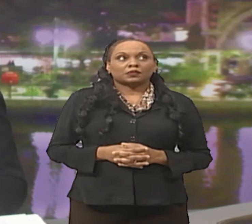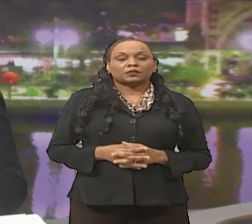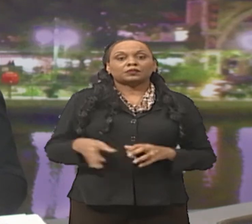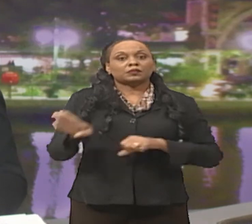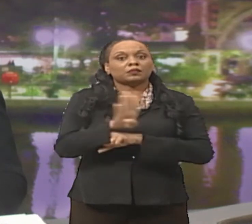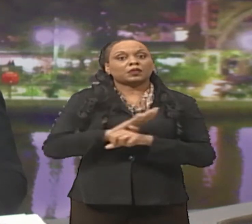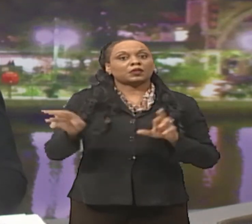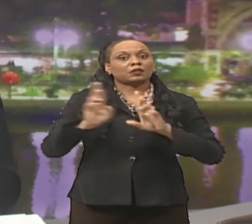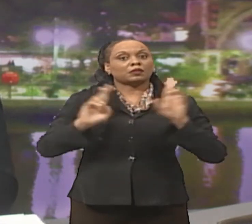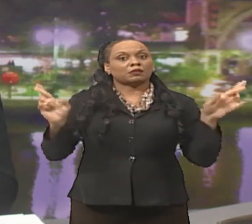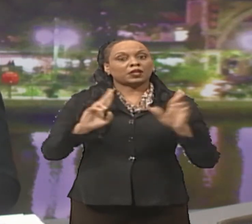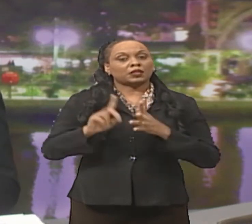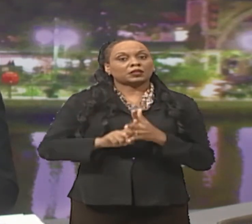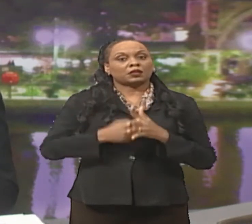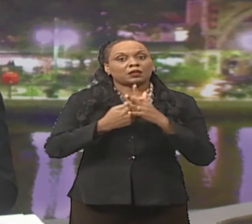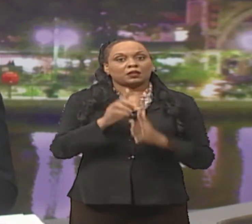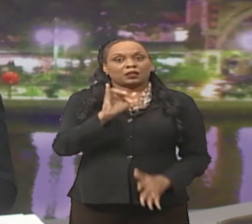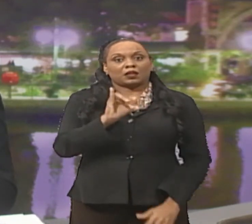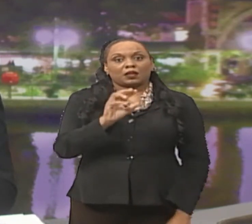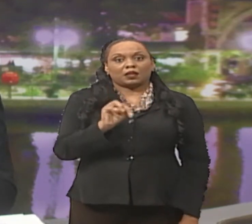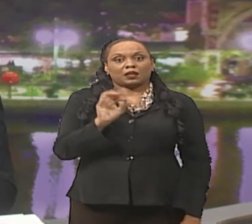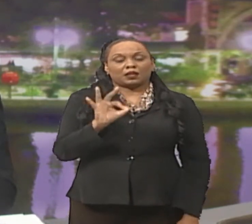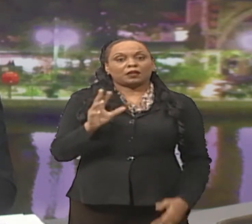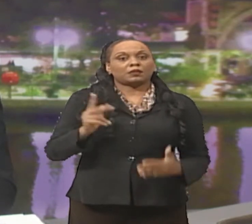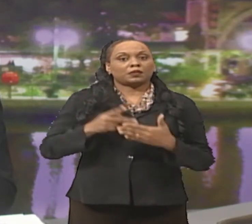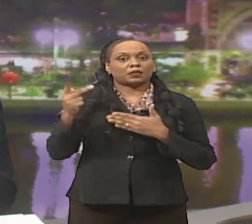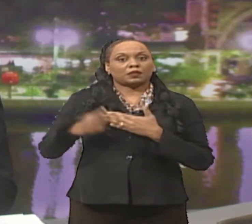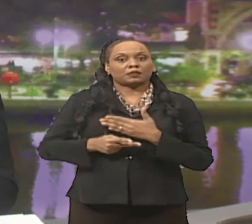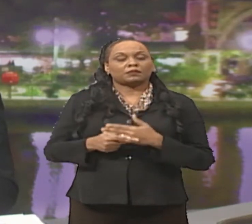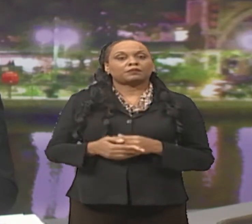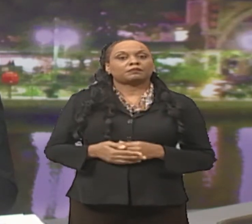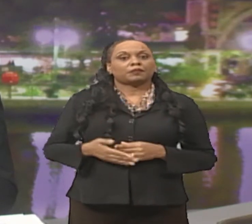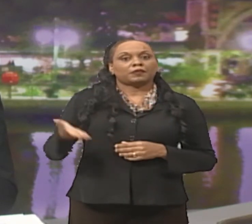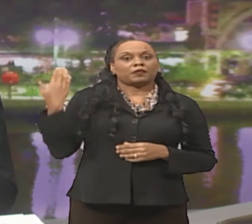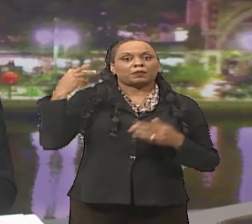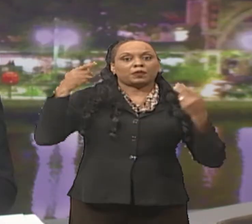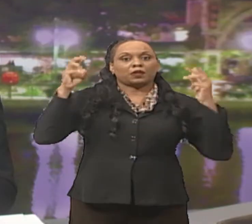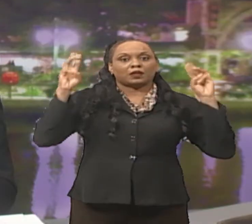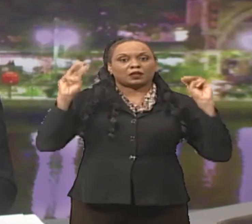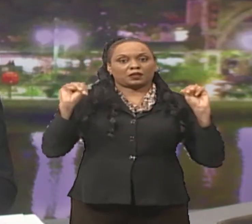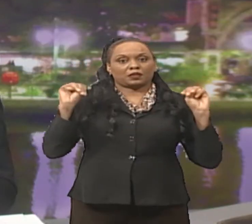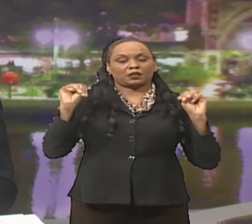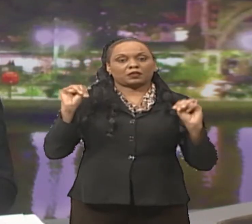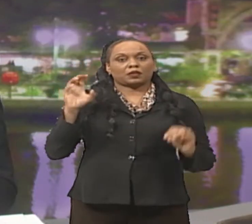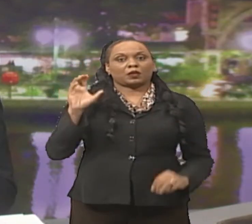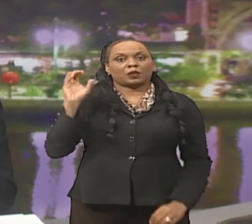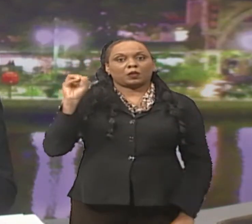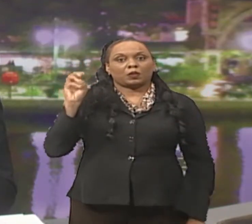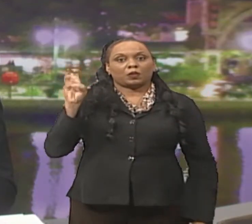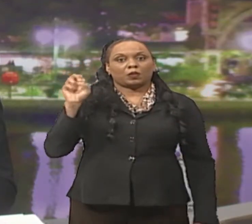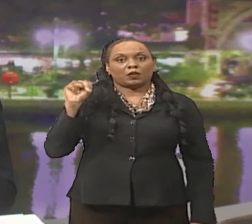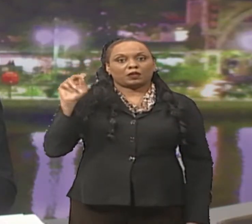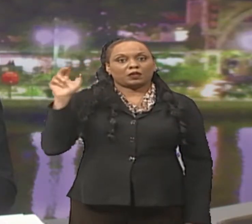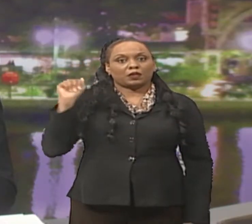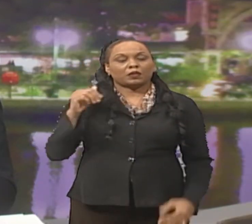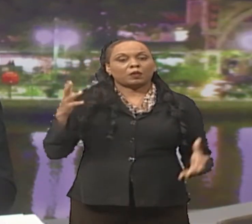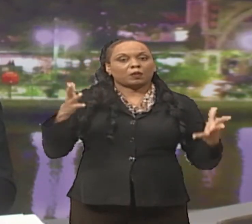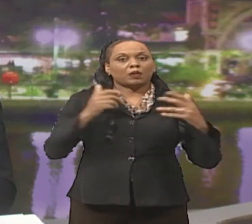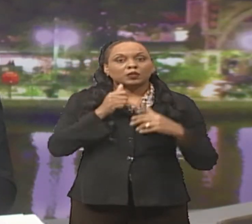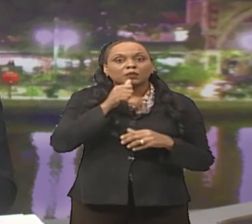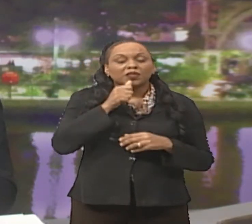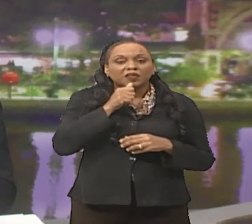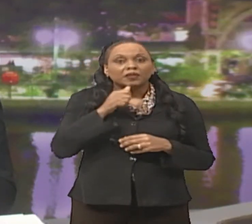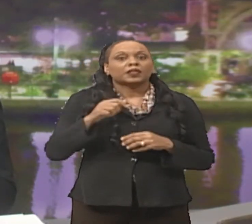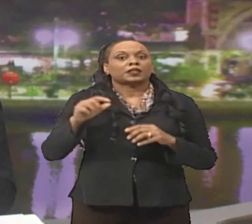As Barbados gets set to embark upon an International Monetary Fund program, former Prime Minister Owen Arthur is pleading with the local private